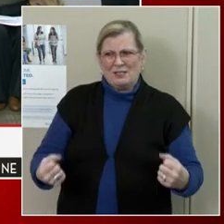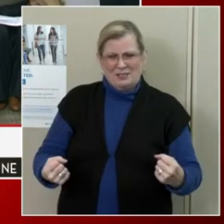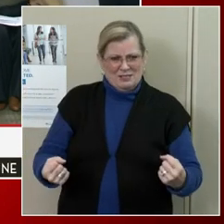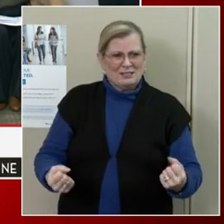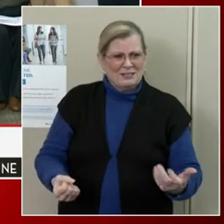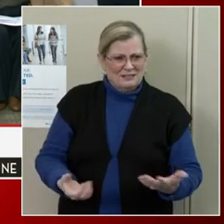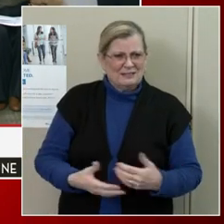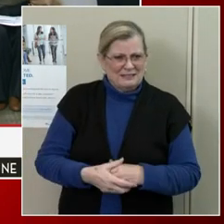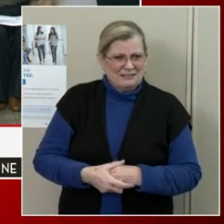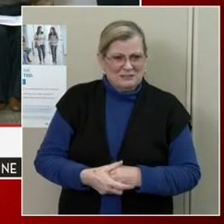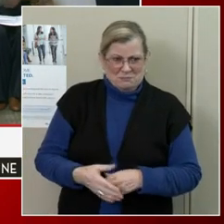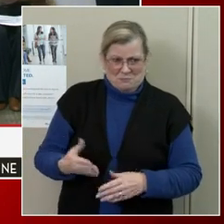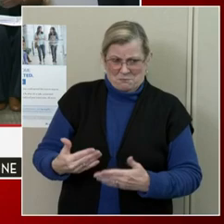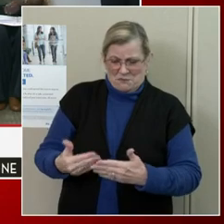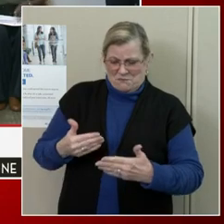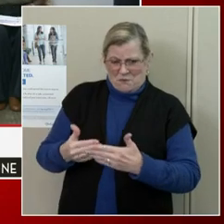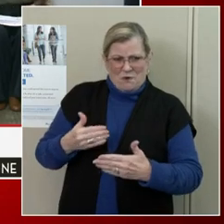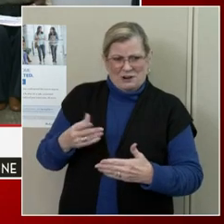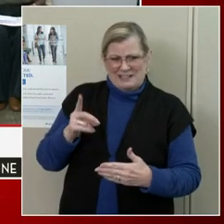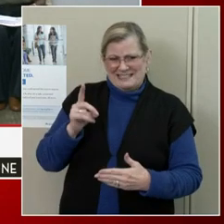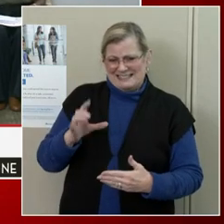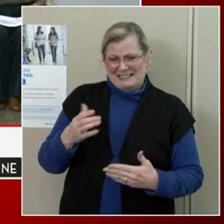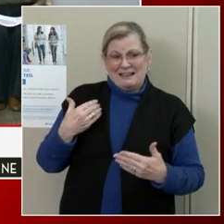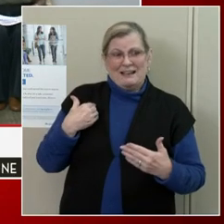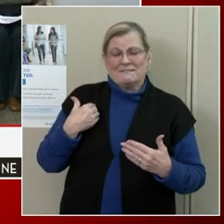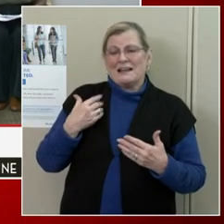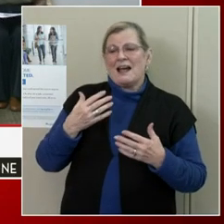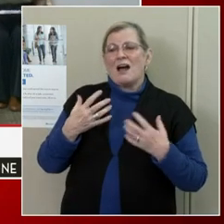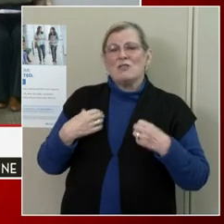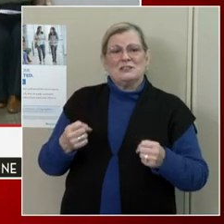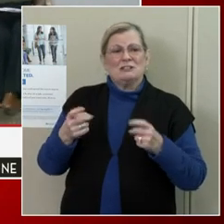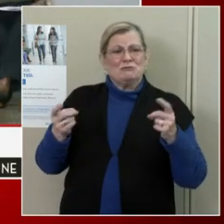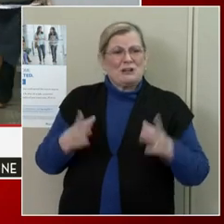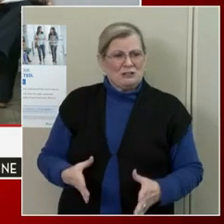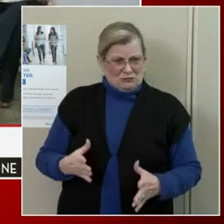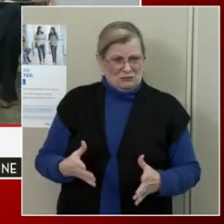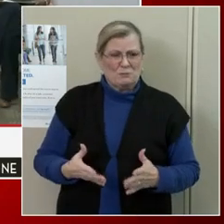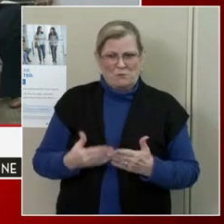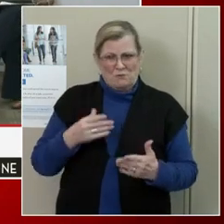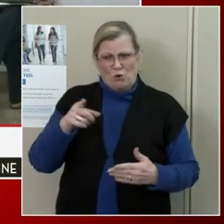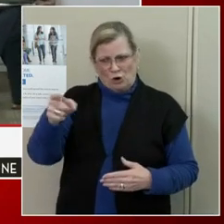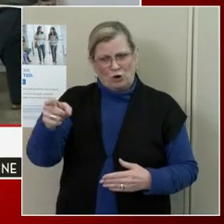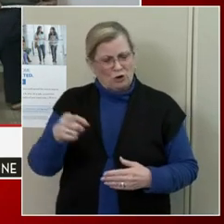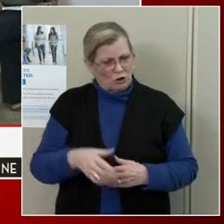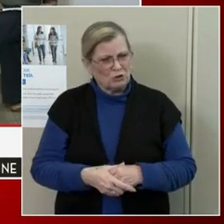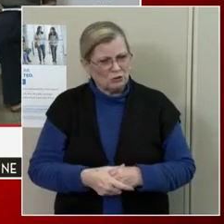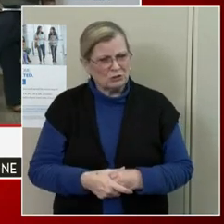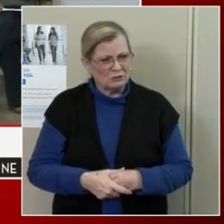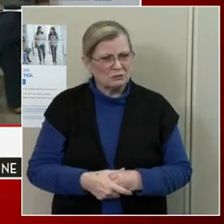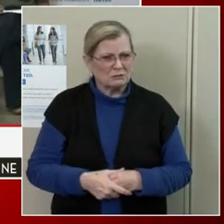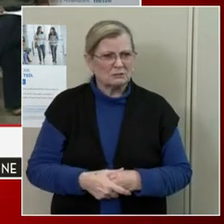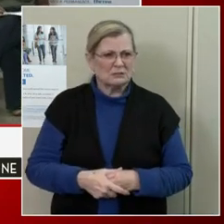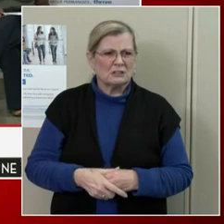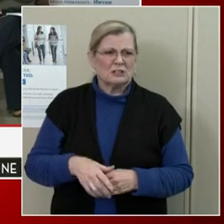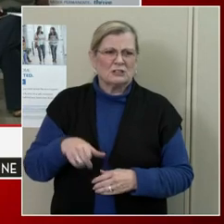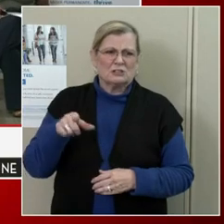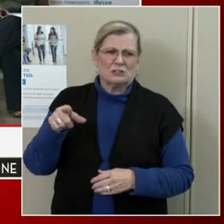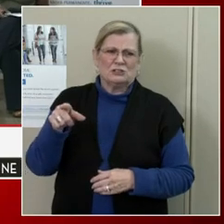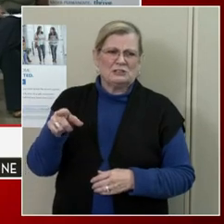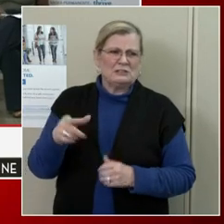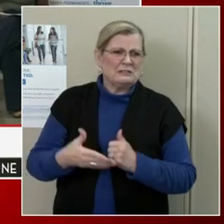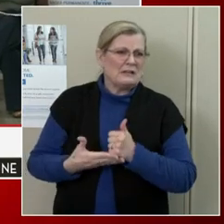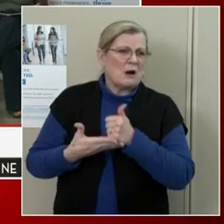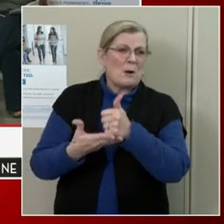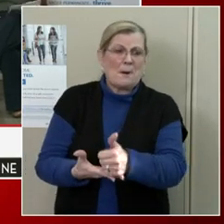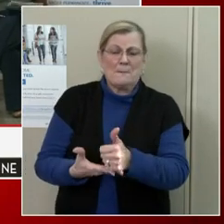Health, she served as the Director of the Louisville Metro Department of Public Health and Wellness, and I'd like to welcome